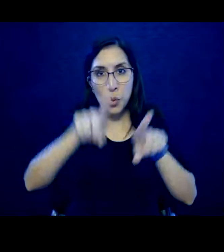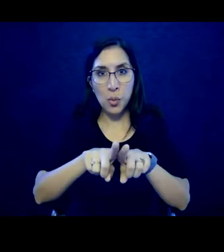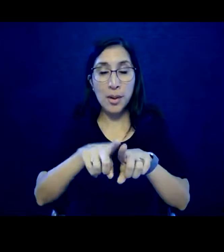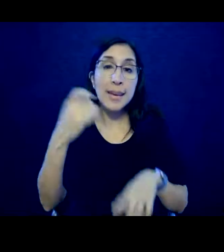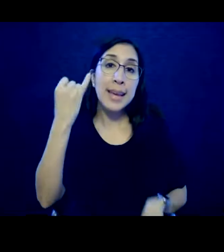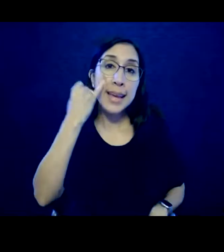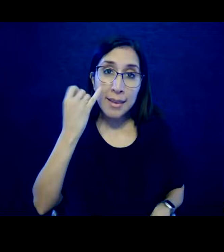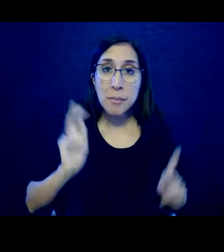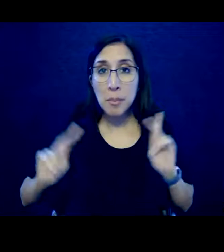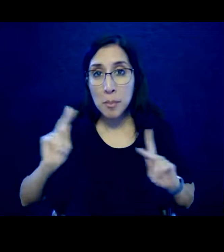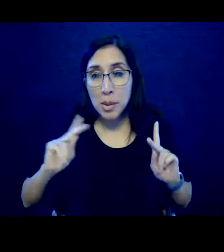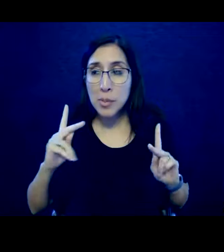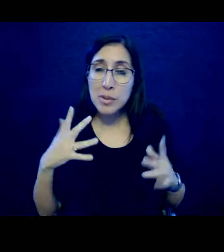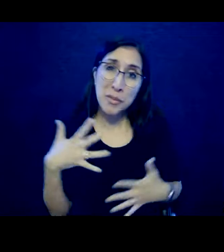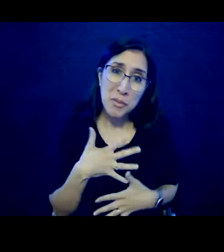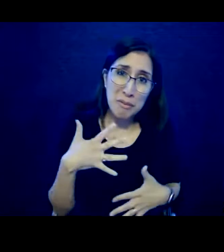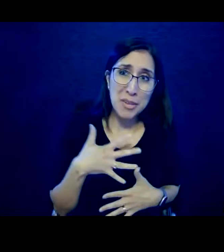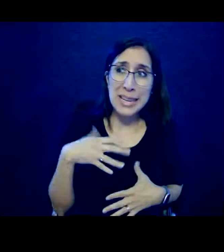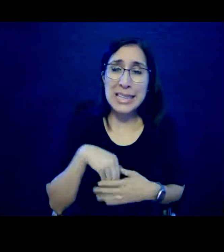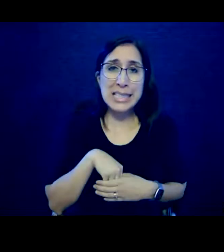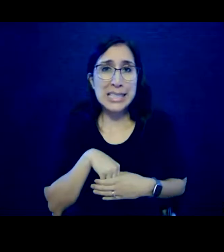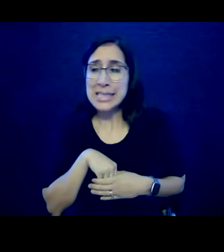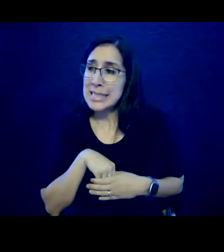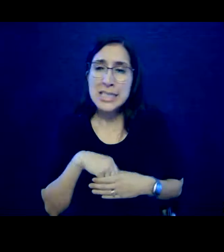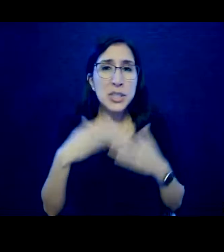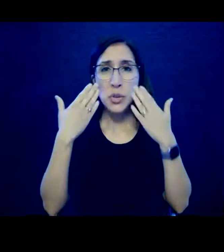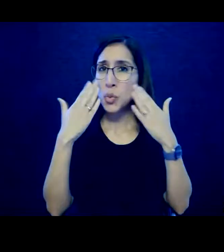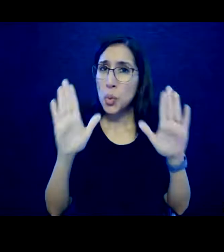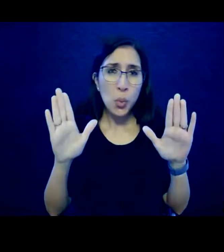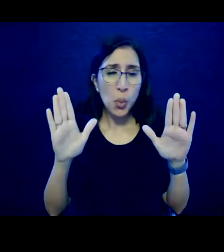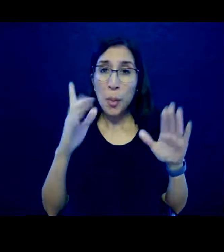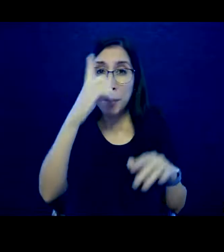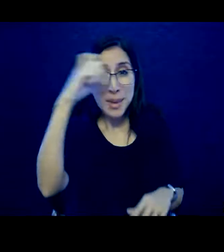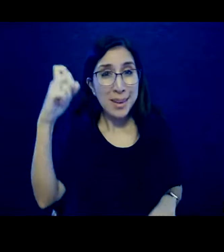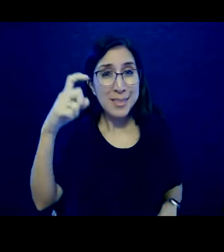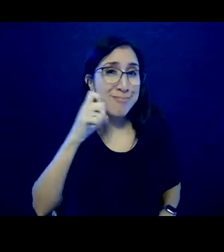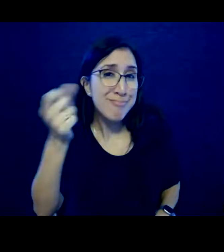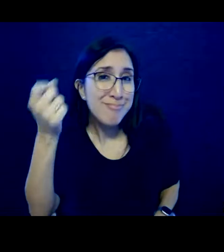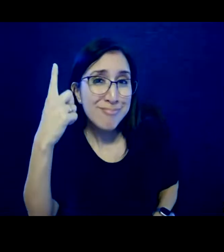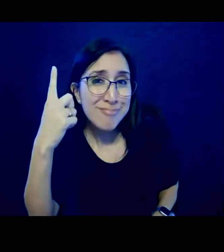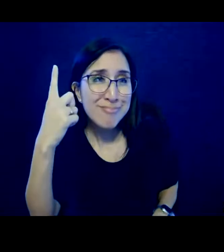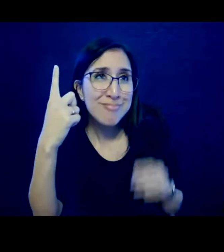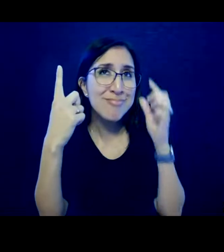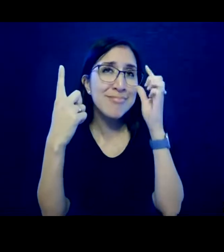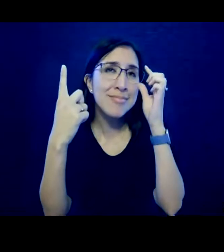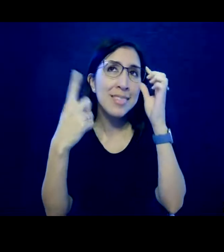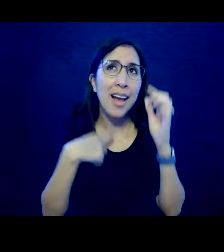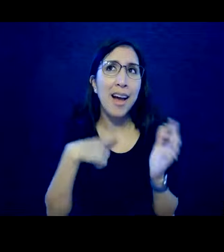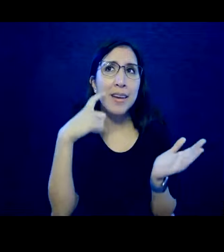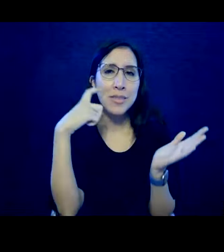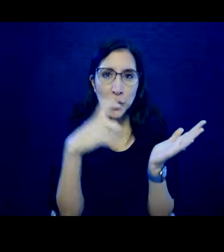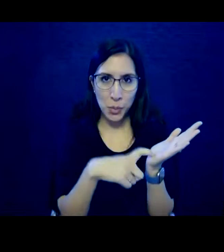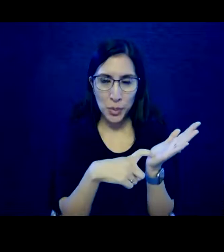are afraid and about what they don't understand. And so I noticed that